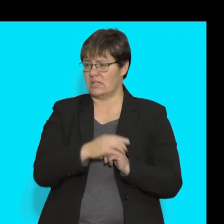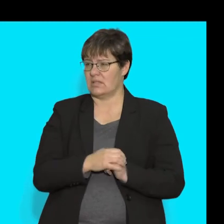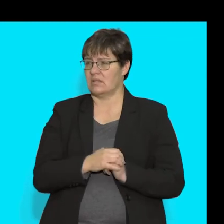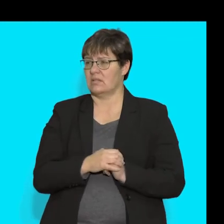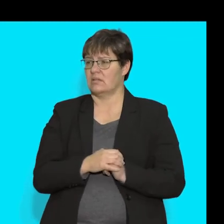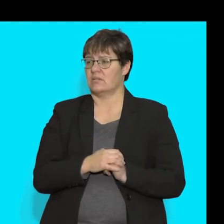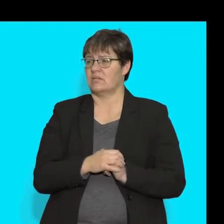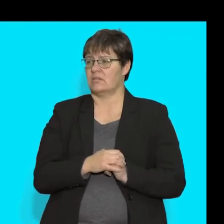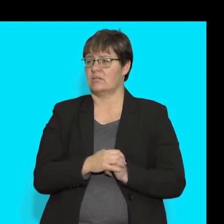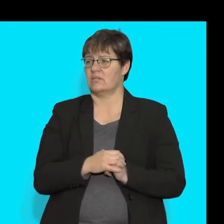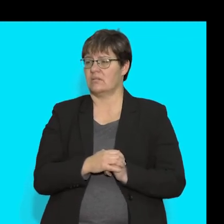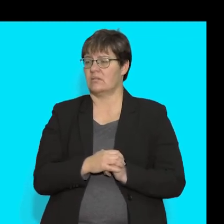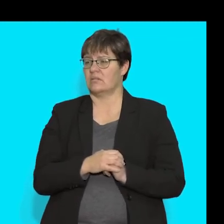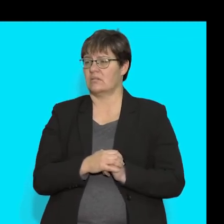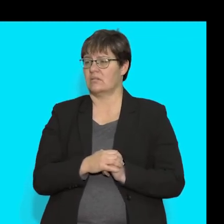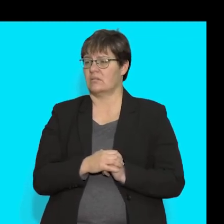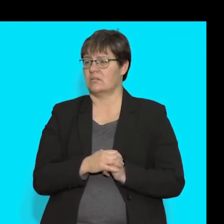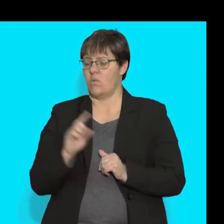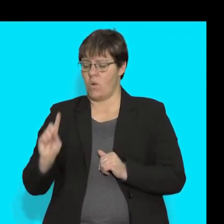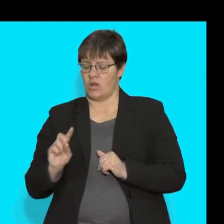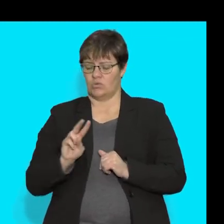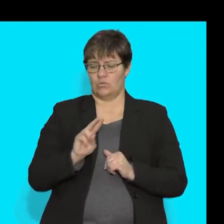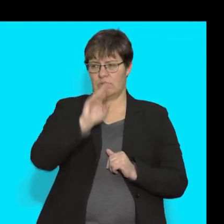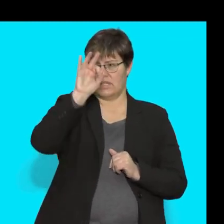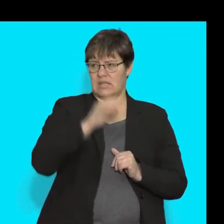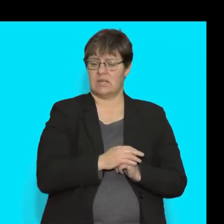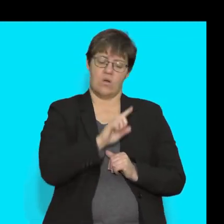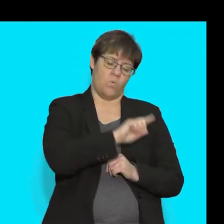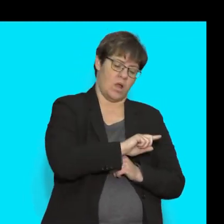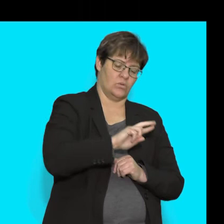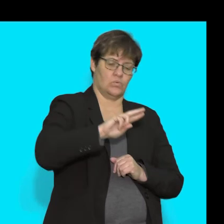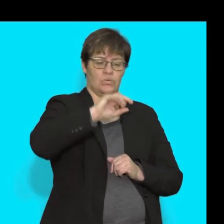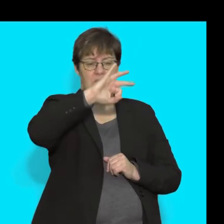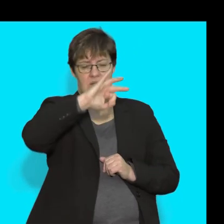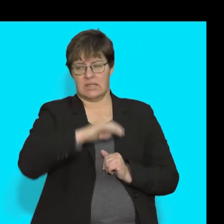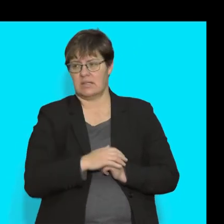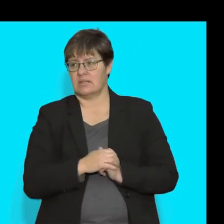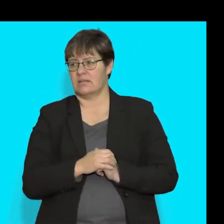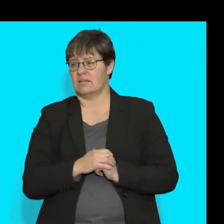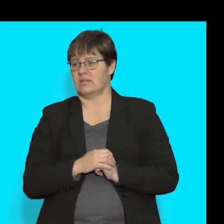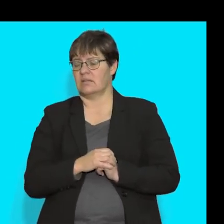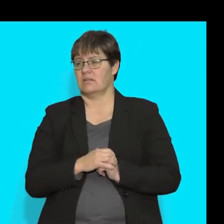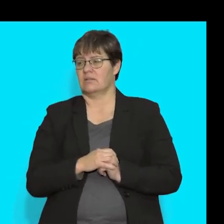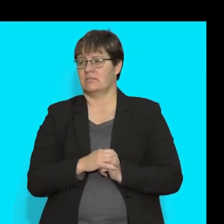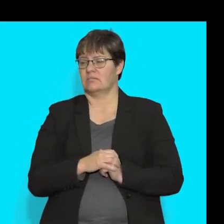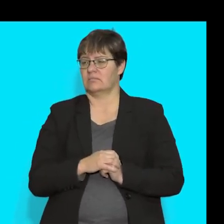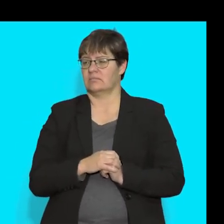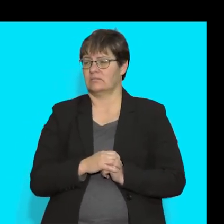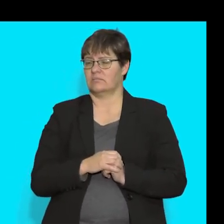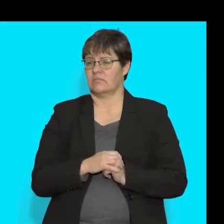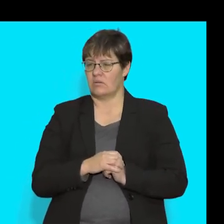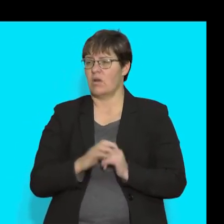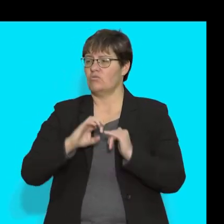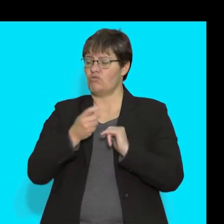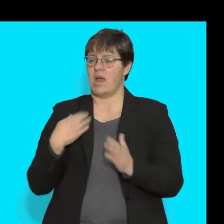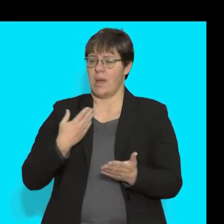talking about. So this will be 1, that is 2, and that is 3. This is 1, that is 2, and that is 3, right? And